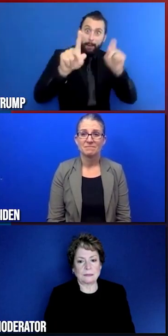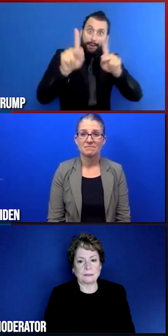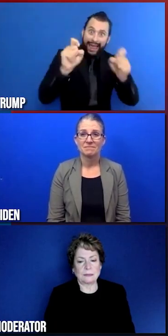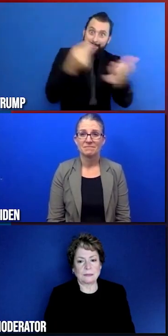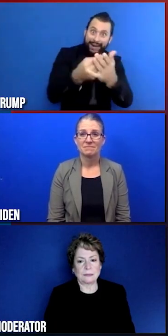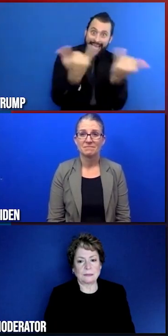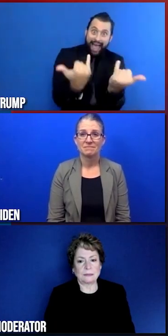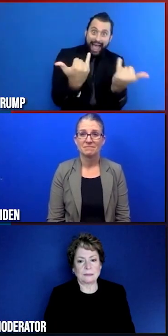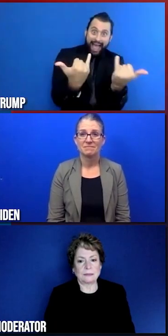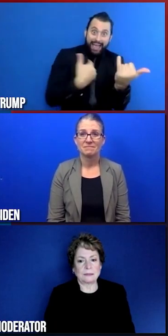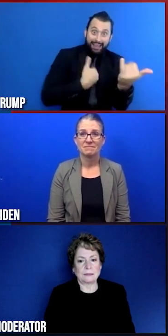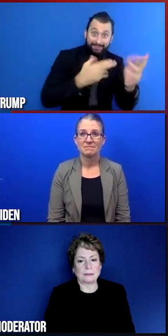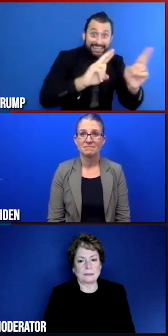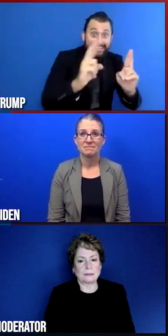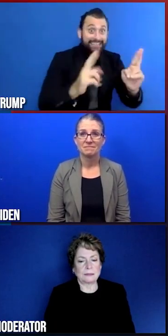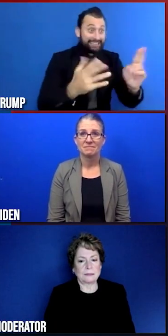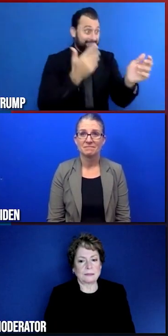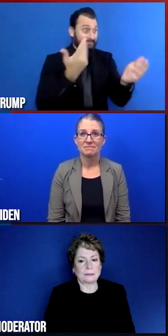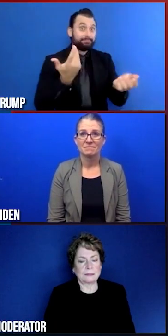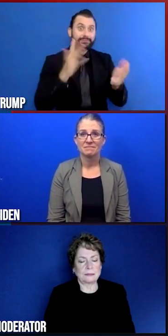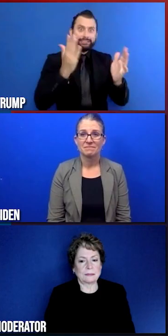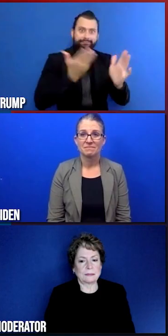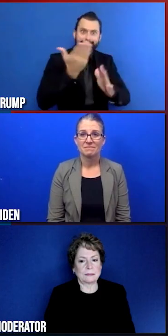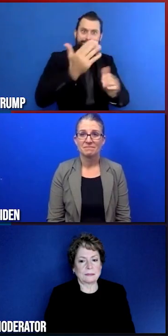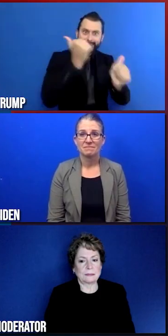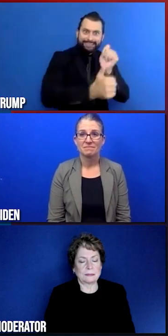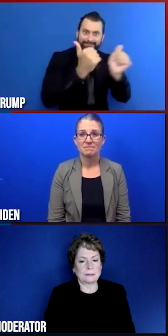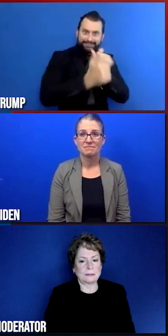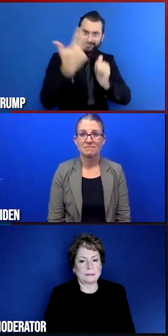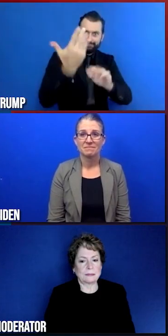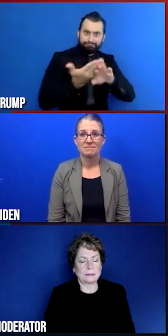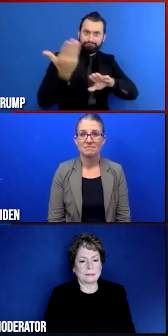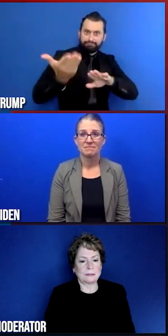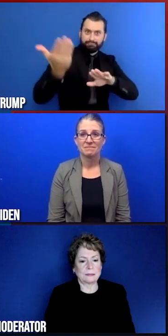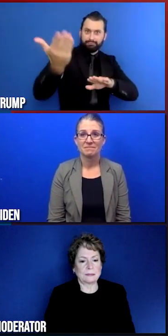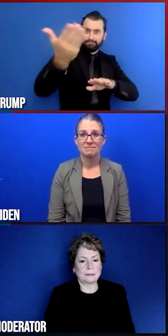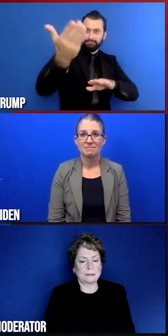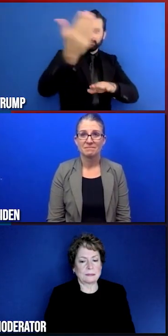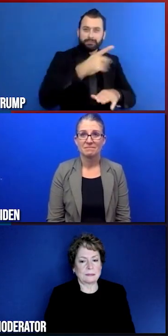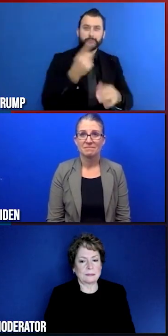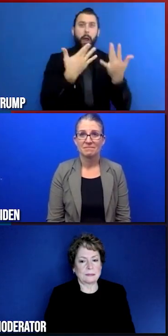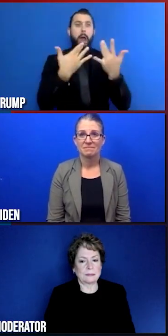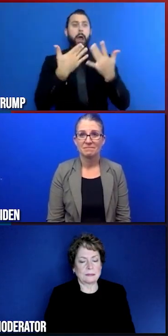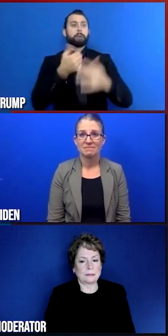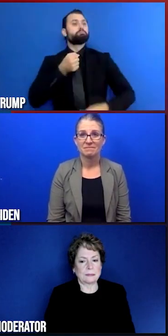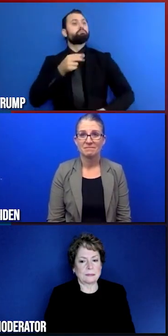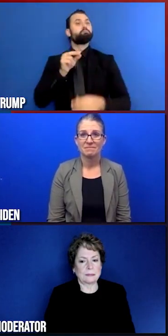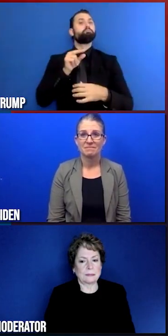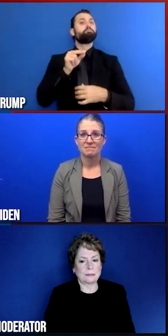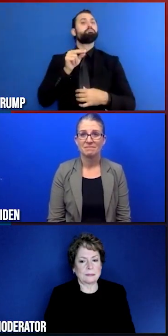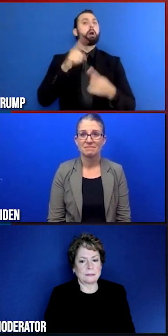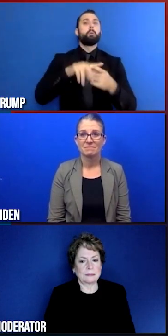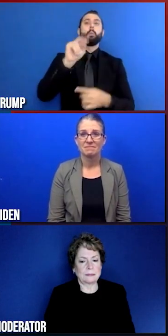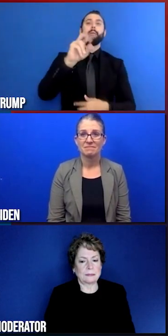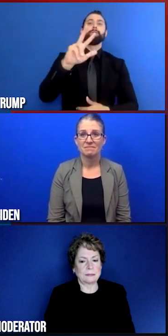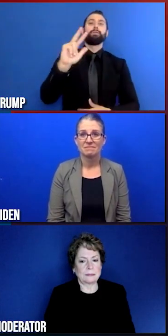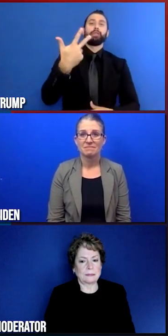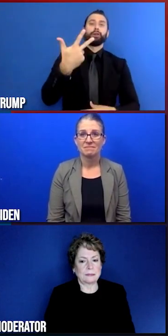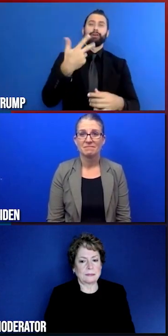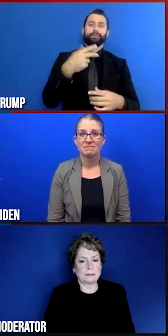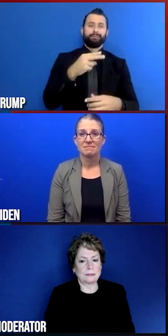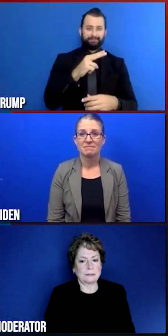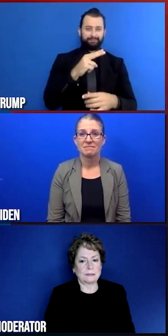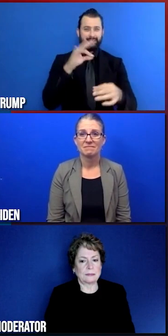through, including the Democrats, in all fairness. This one she doesn't want. It's near the election because she thinks it helps her politically. I think it hurts